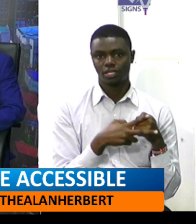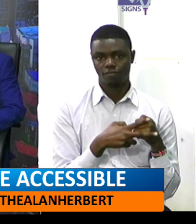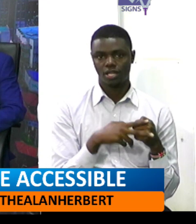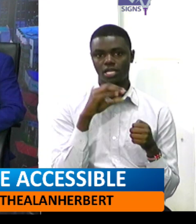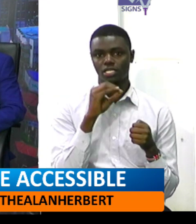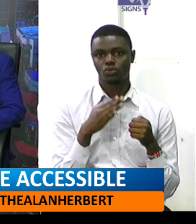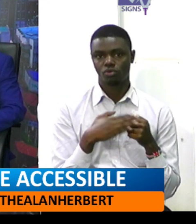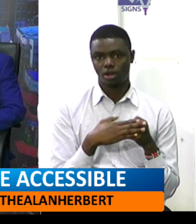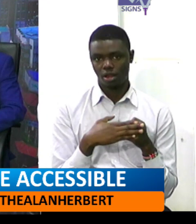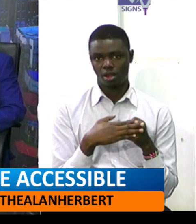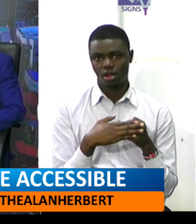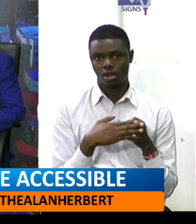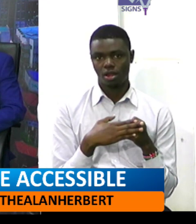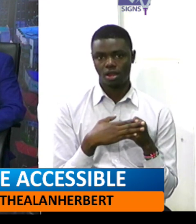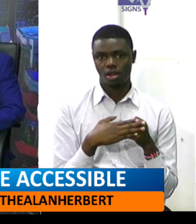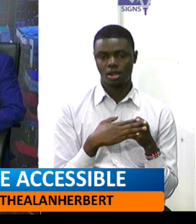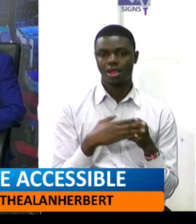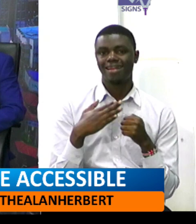0709